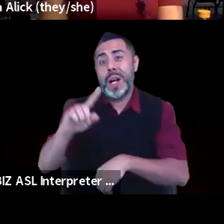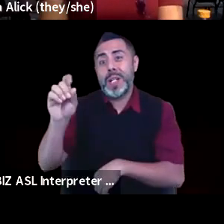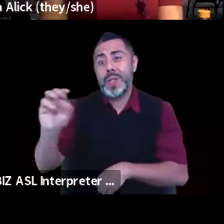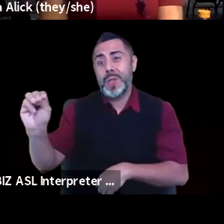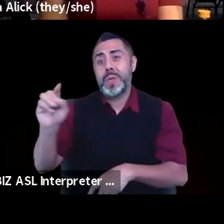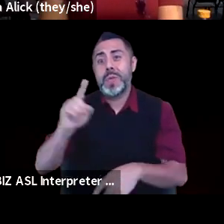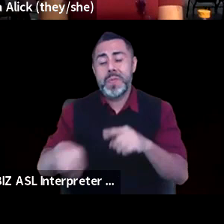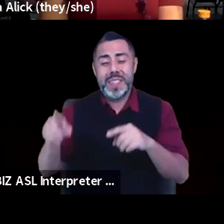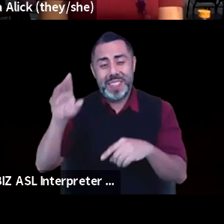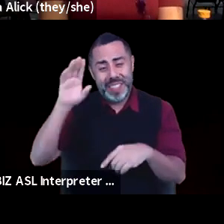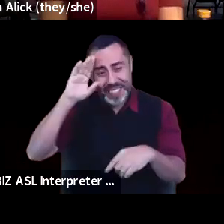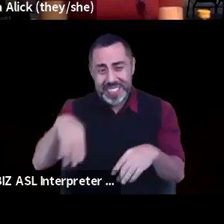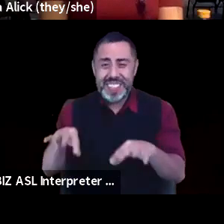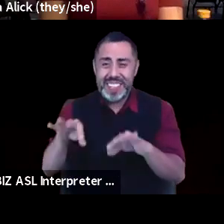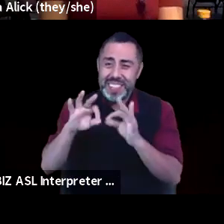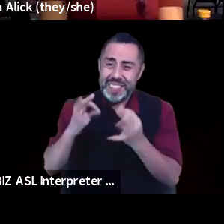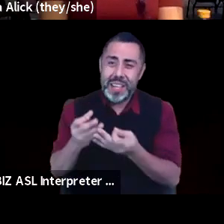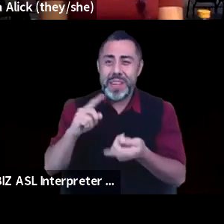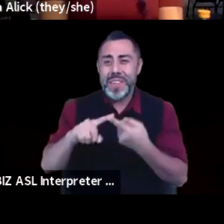also